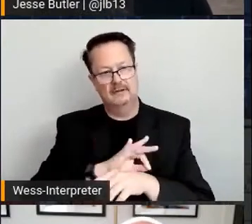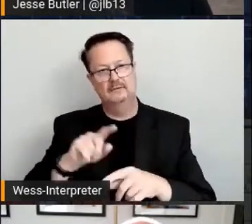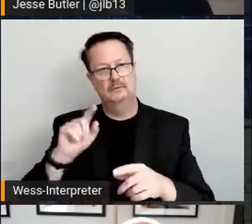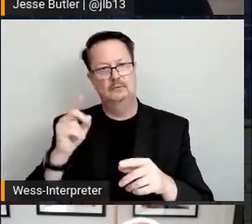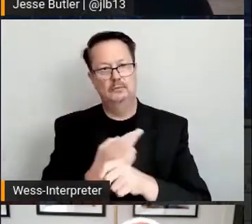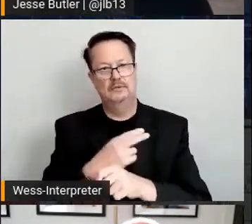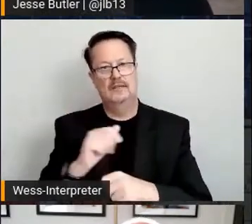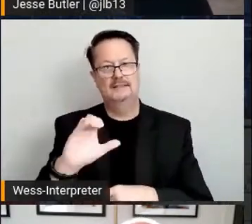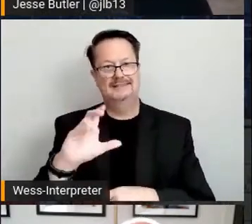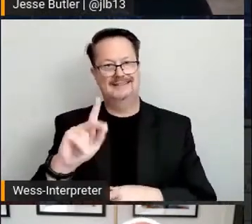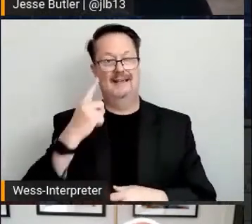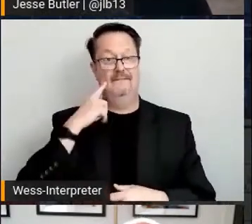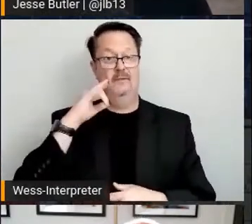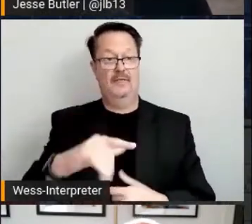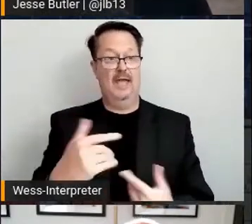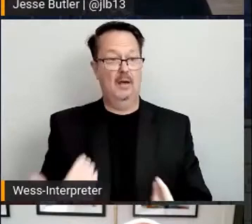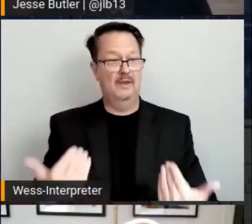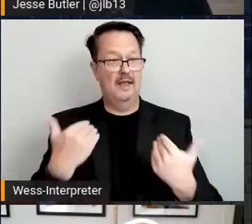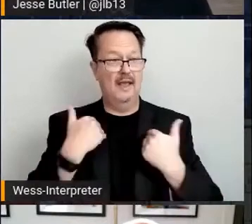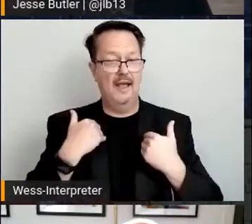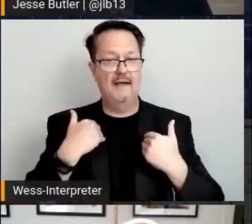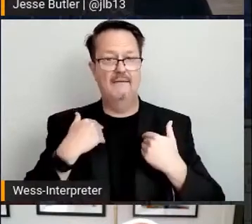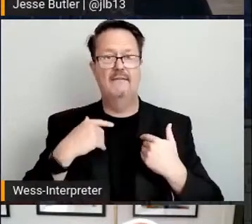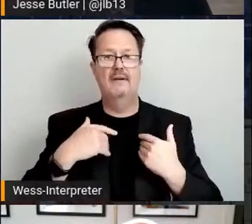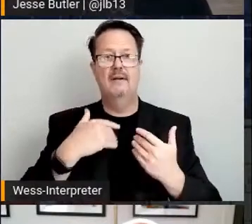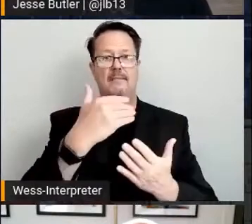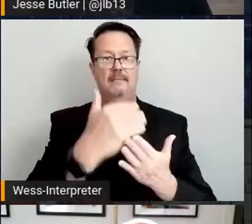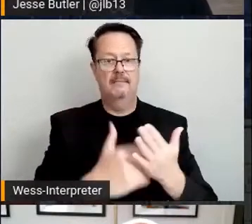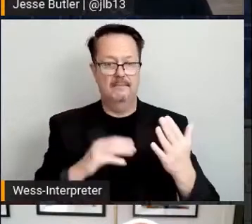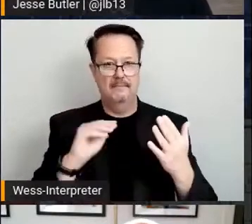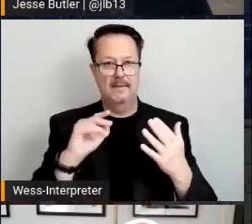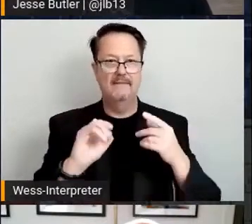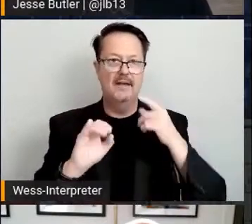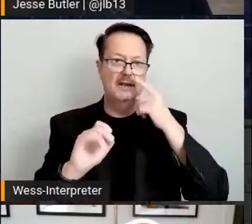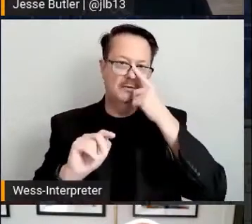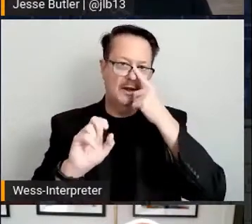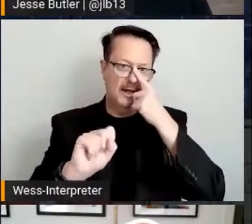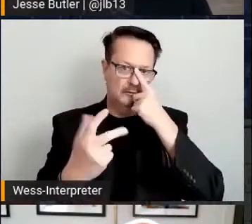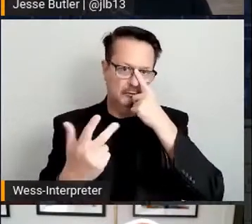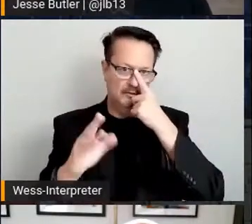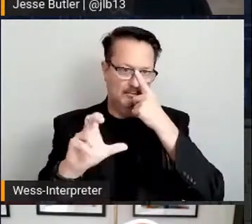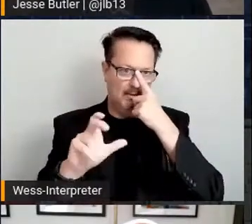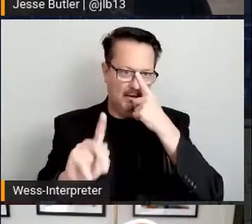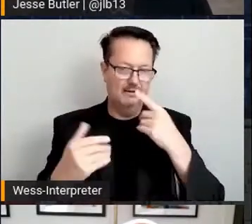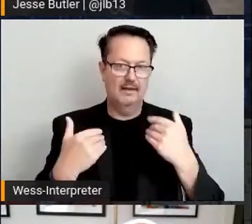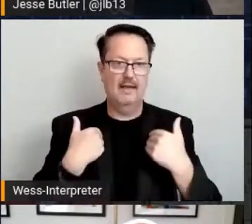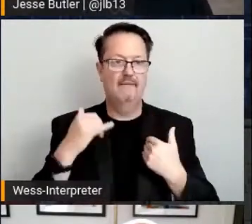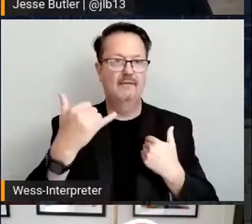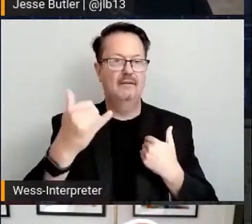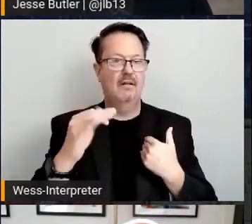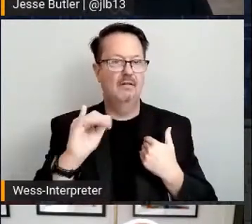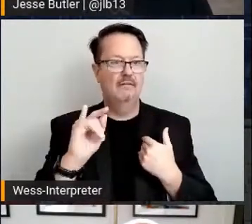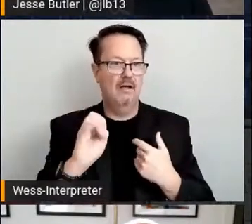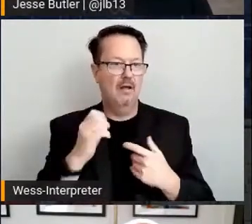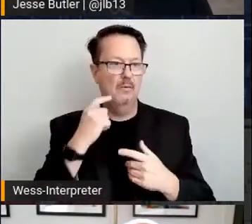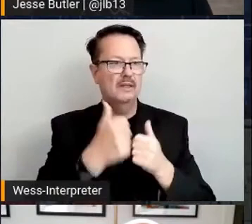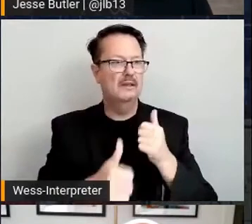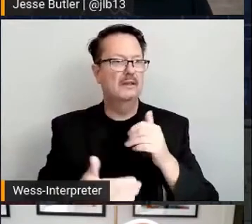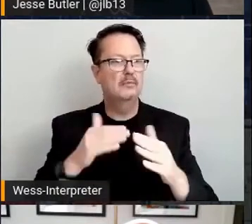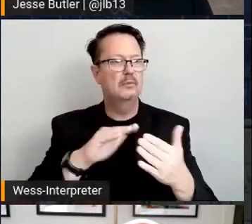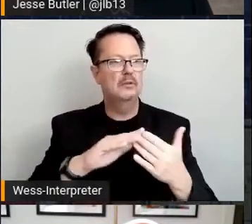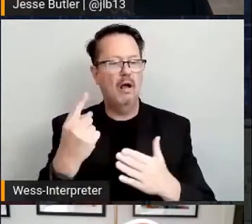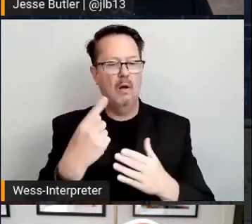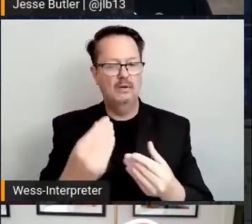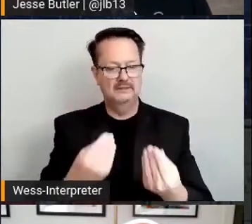have manifest, for example, for S3 bucket. We have a YAML file, like any Kubernetes manifest starts always with an